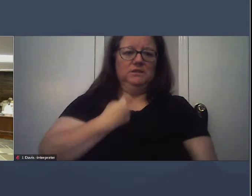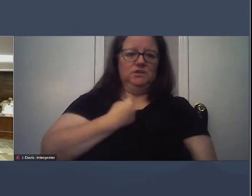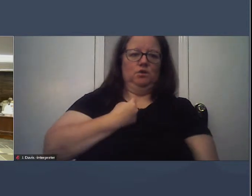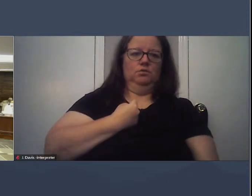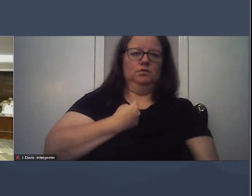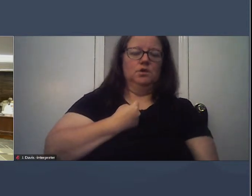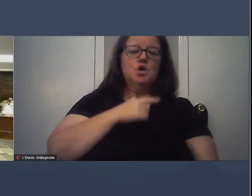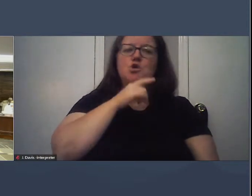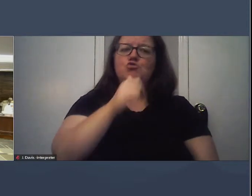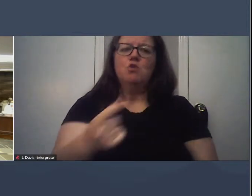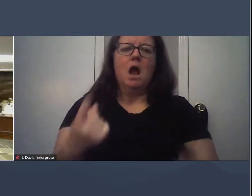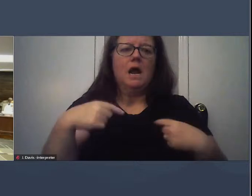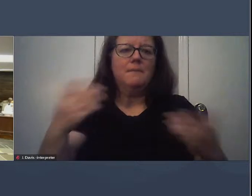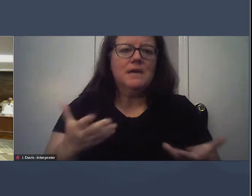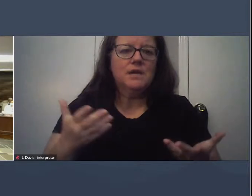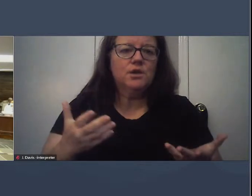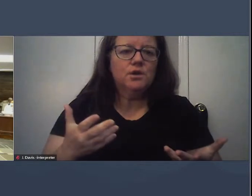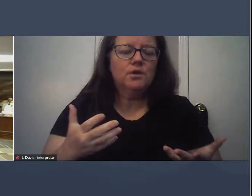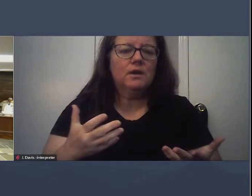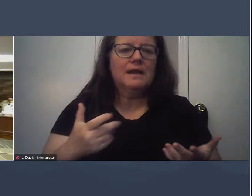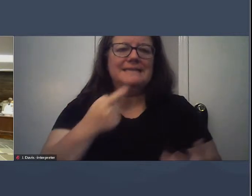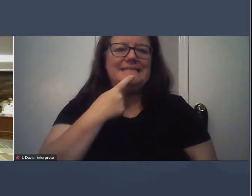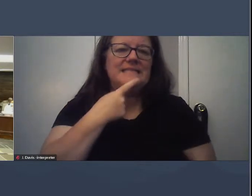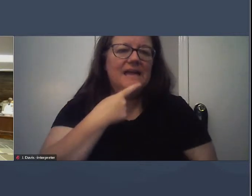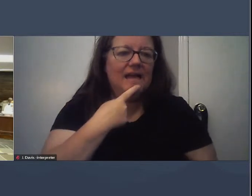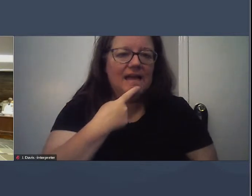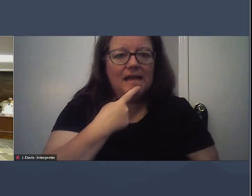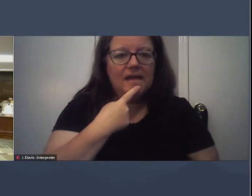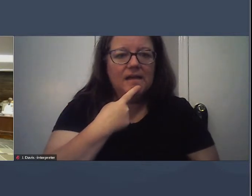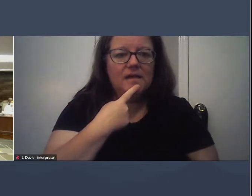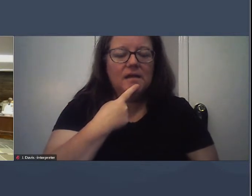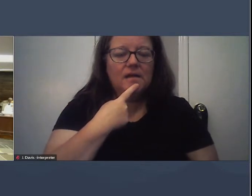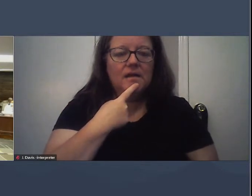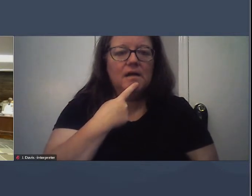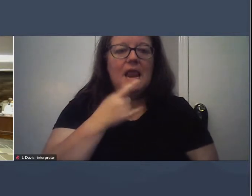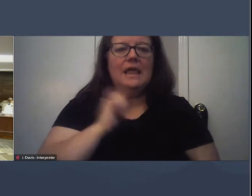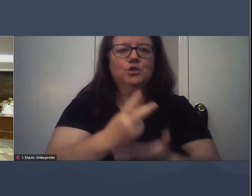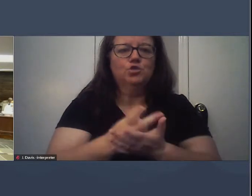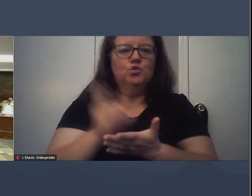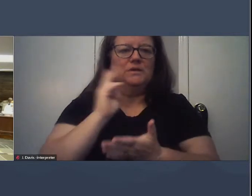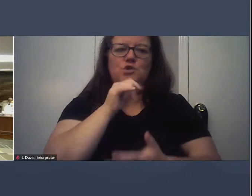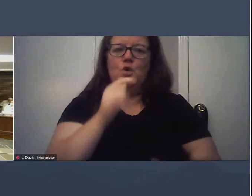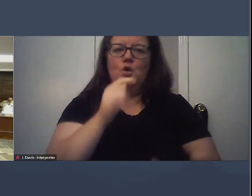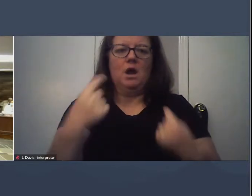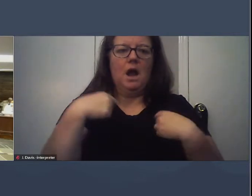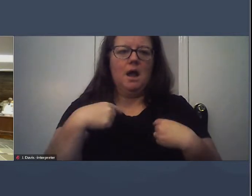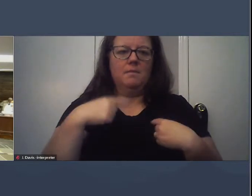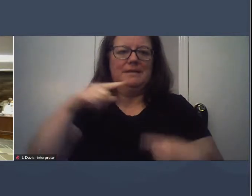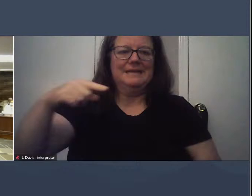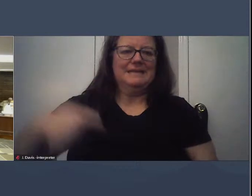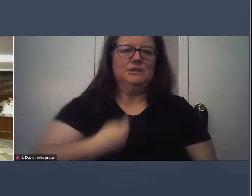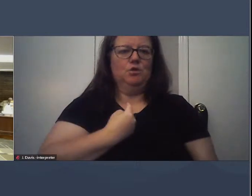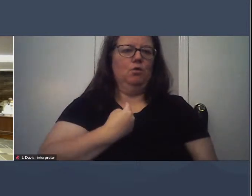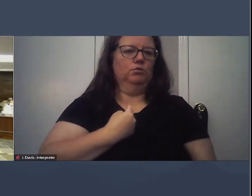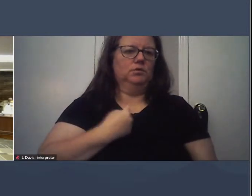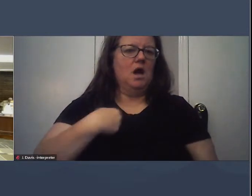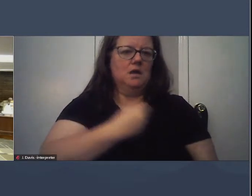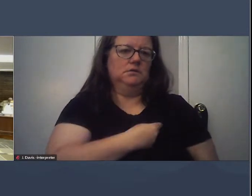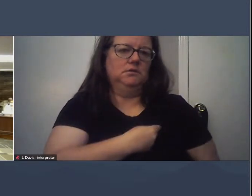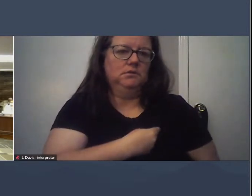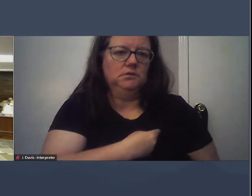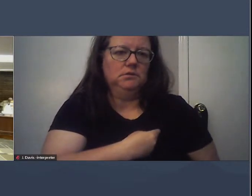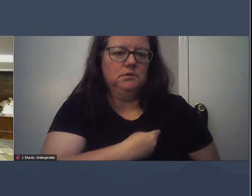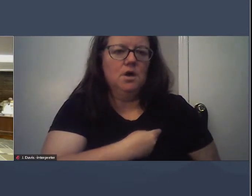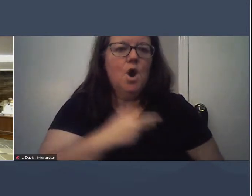come here, and I made that statement 2 weeks ago. Never come and insult the council. We're here to